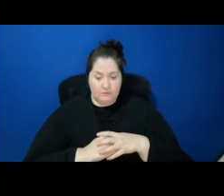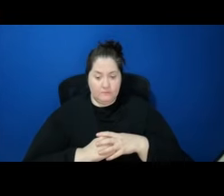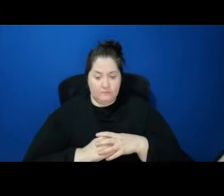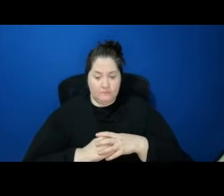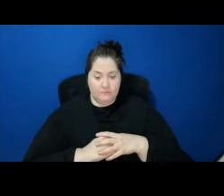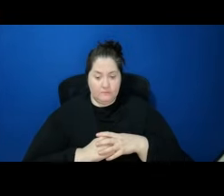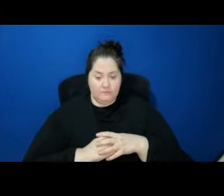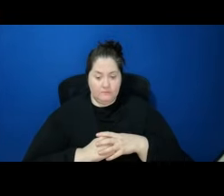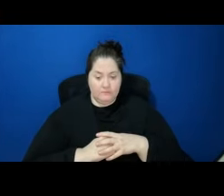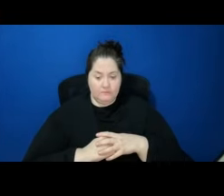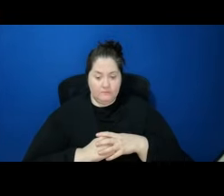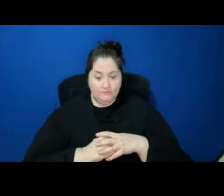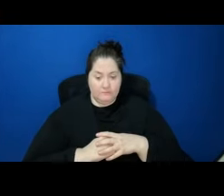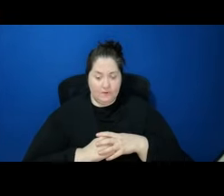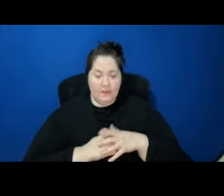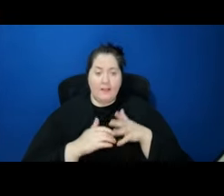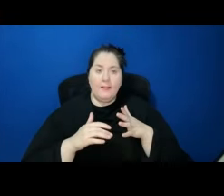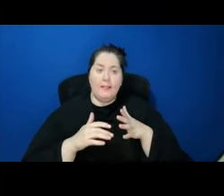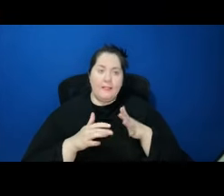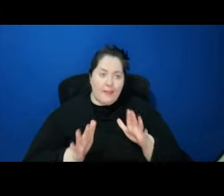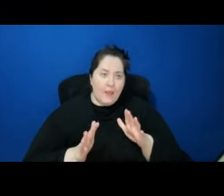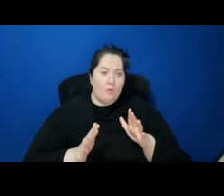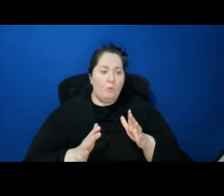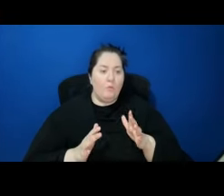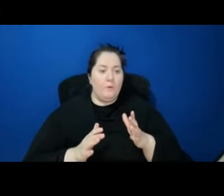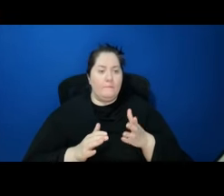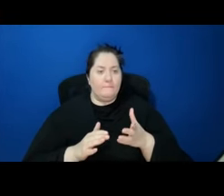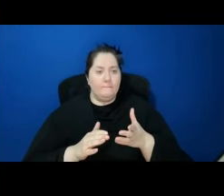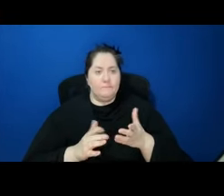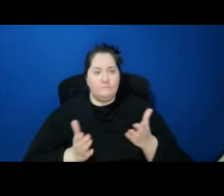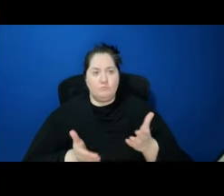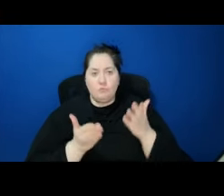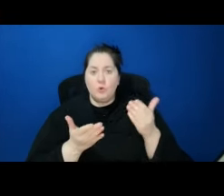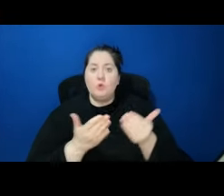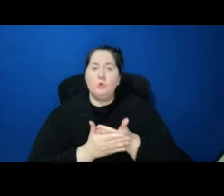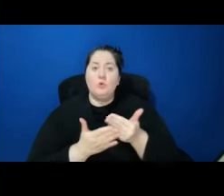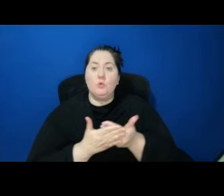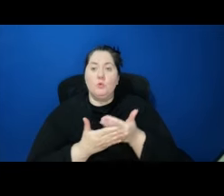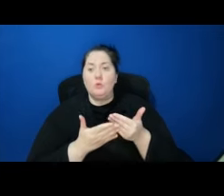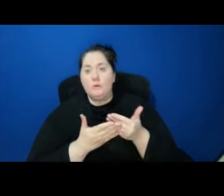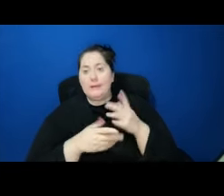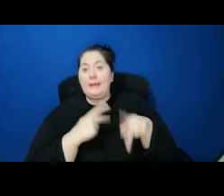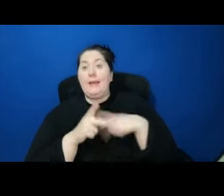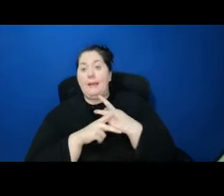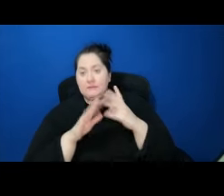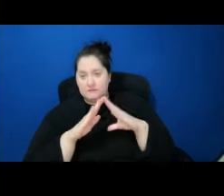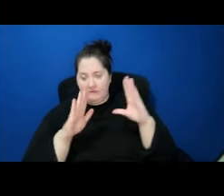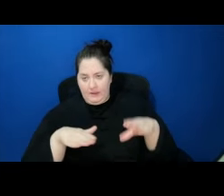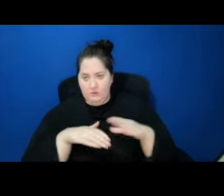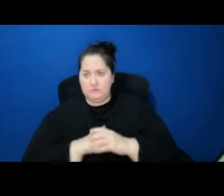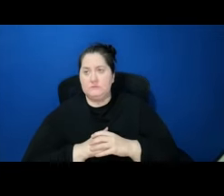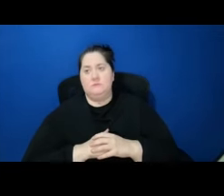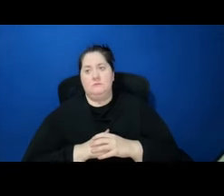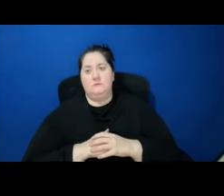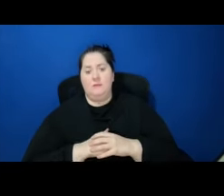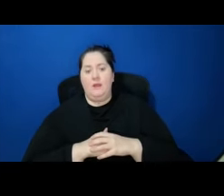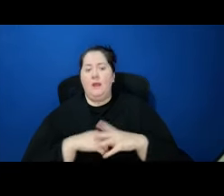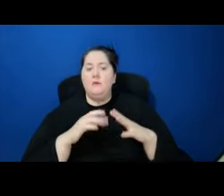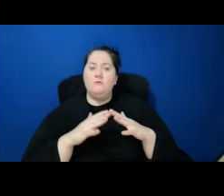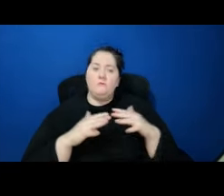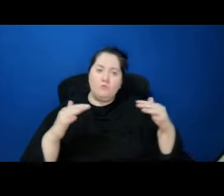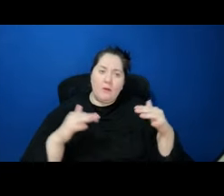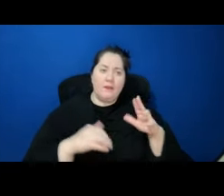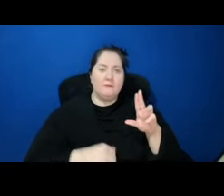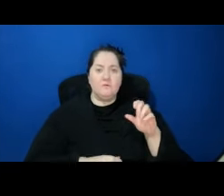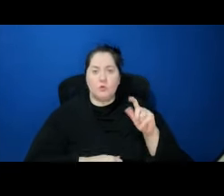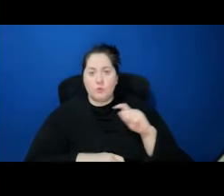to allow and promote new forms of housing, as Brendan has described, and also a variety of